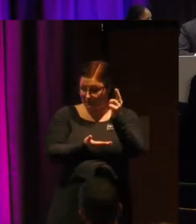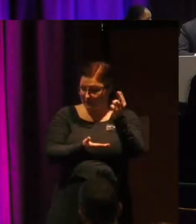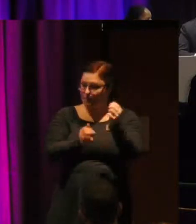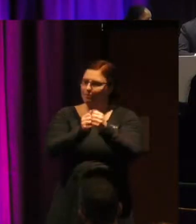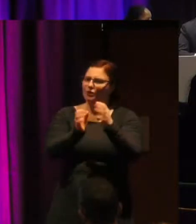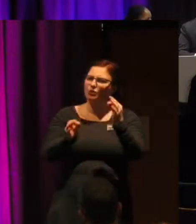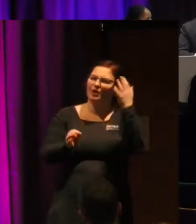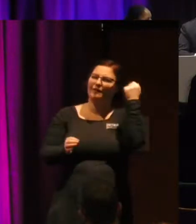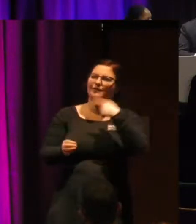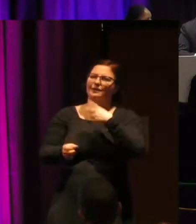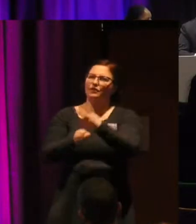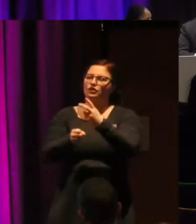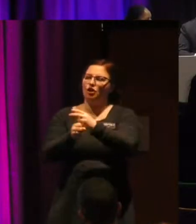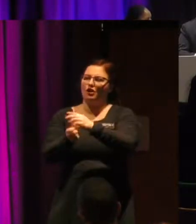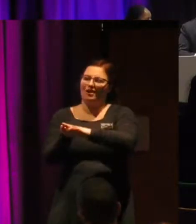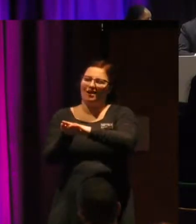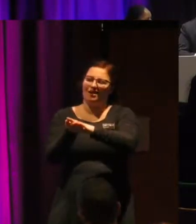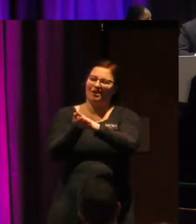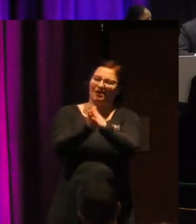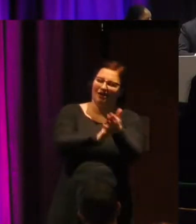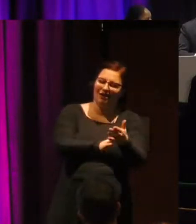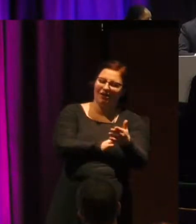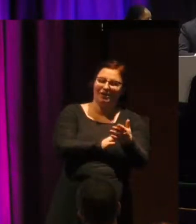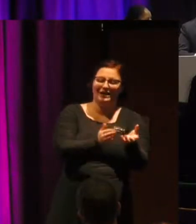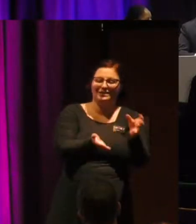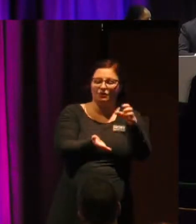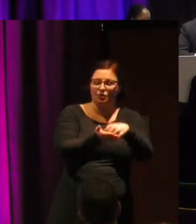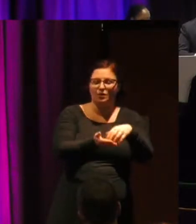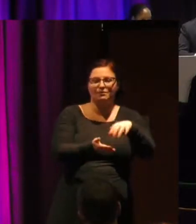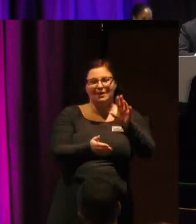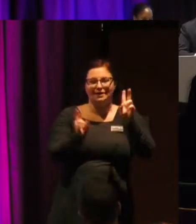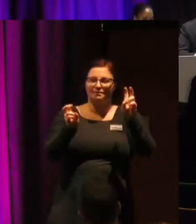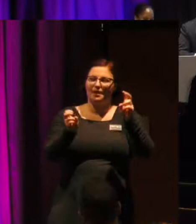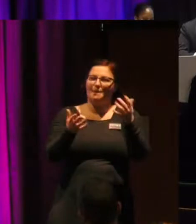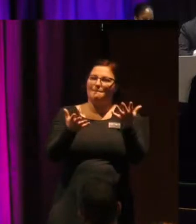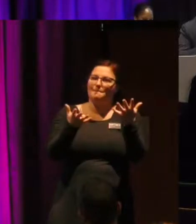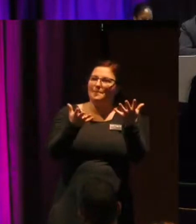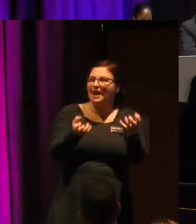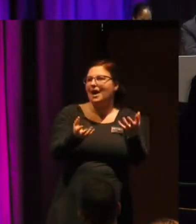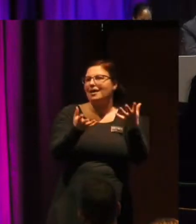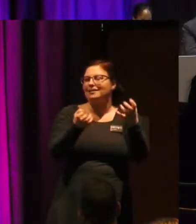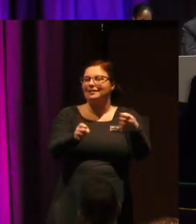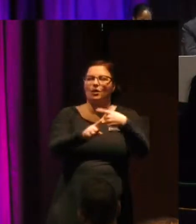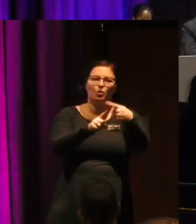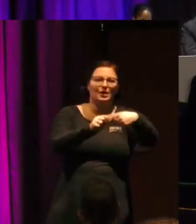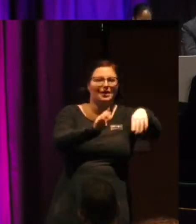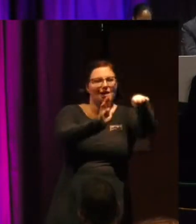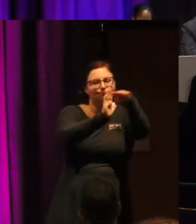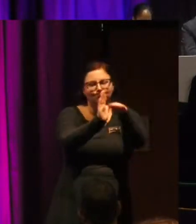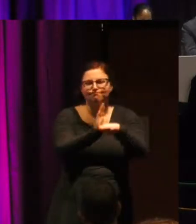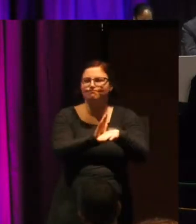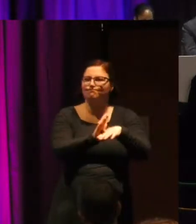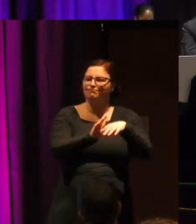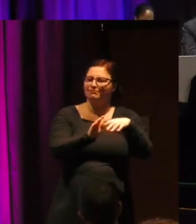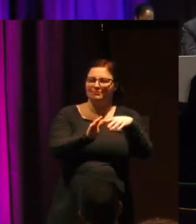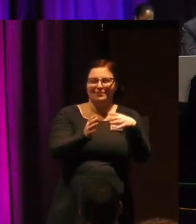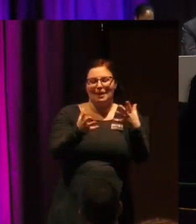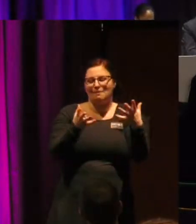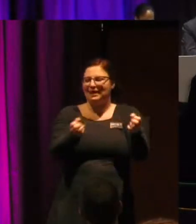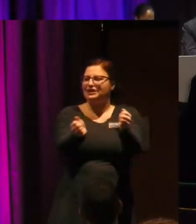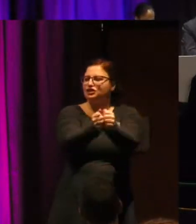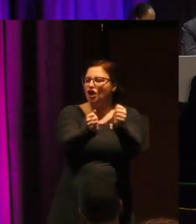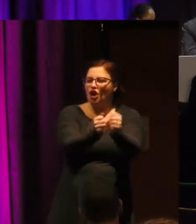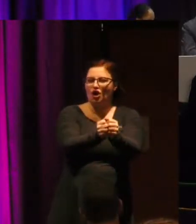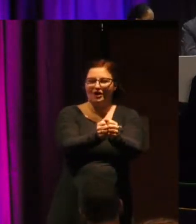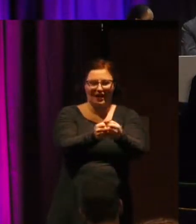can we move to a situation where we start to see practical policies or practical things we can do